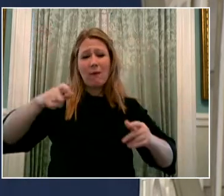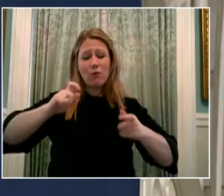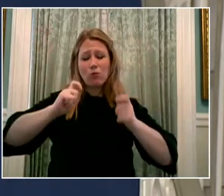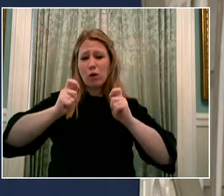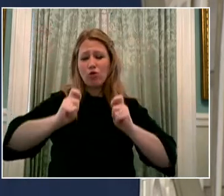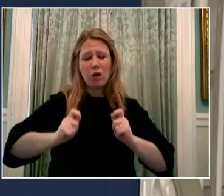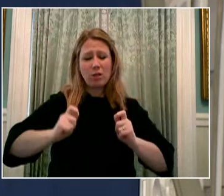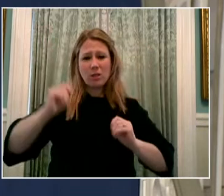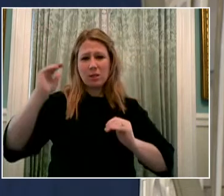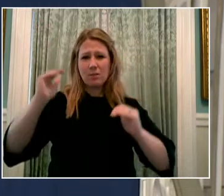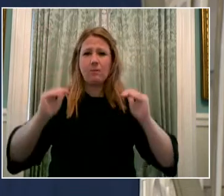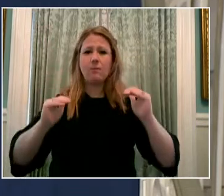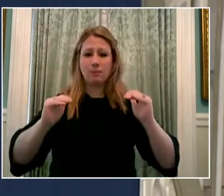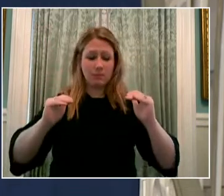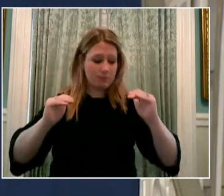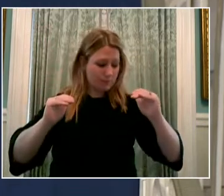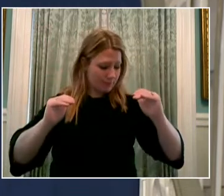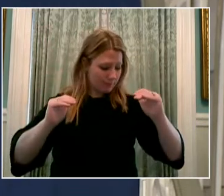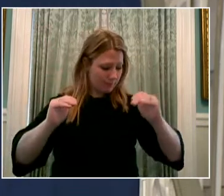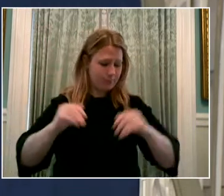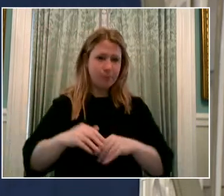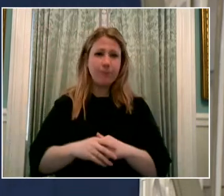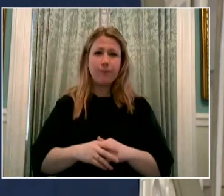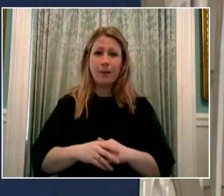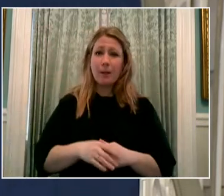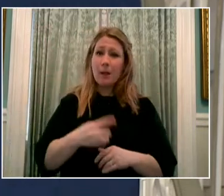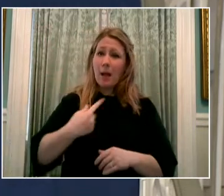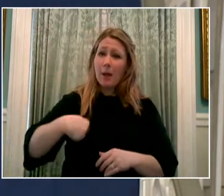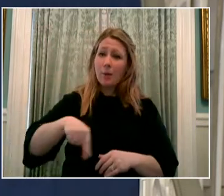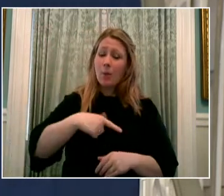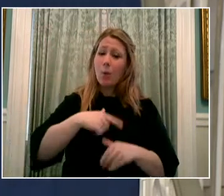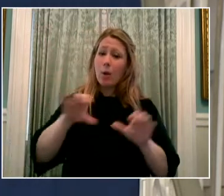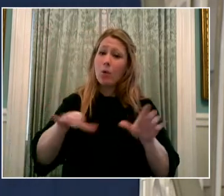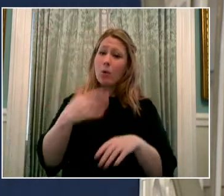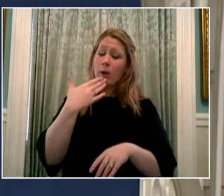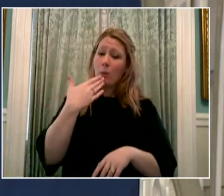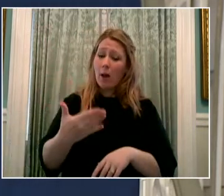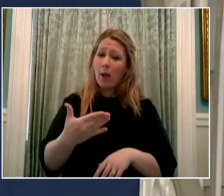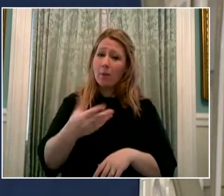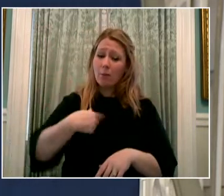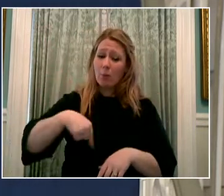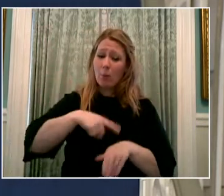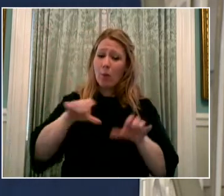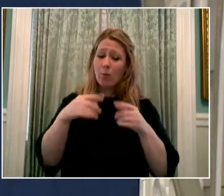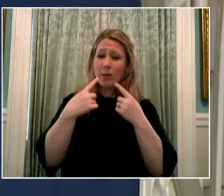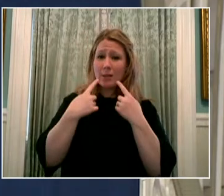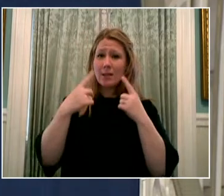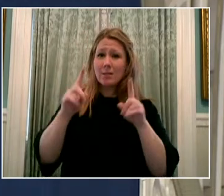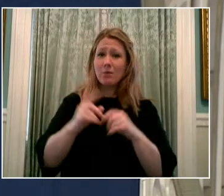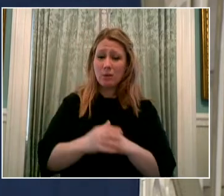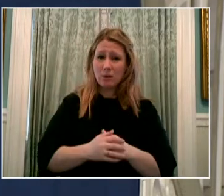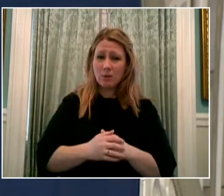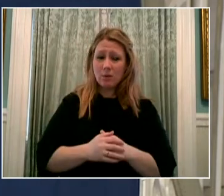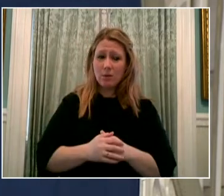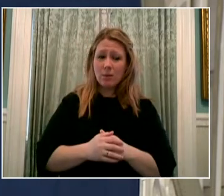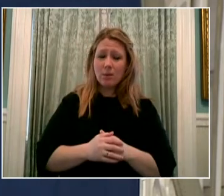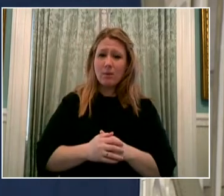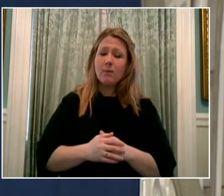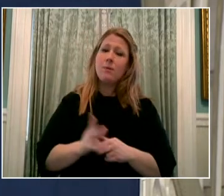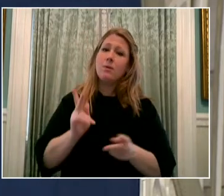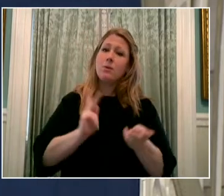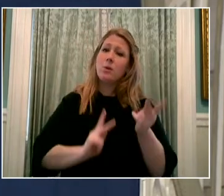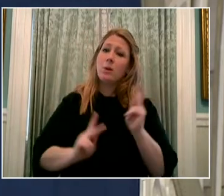And because we're doing it successfully, the people who judge our city's ability to